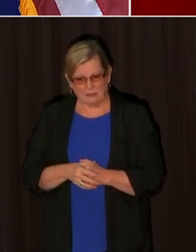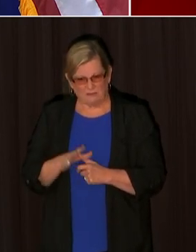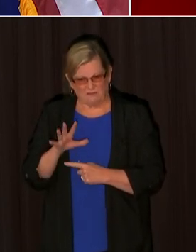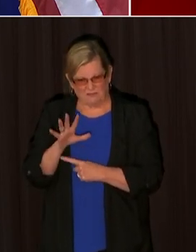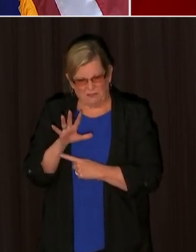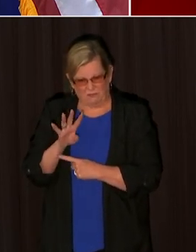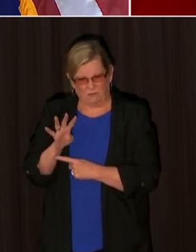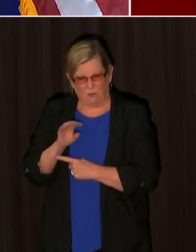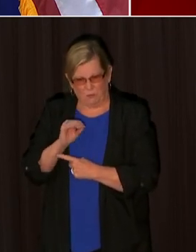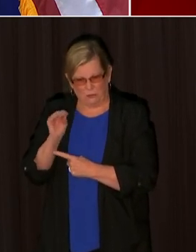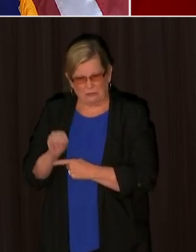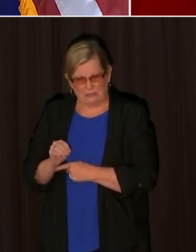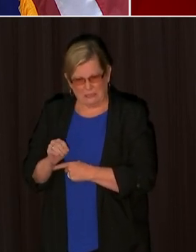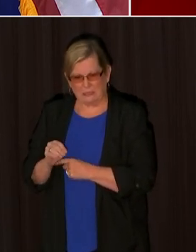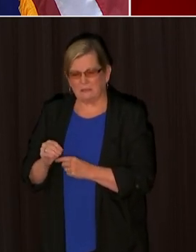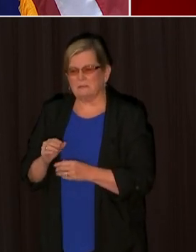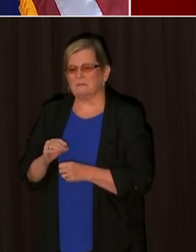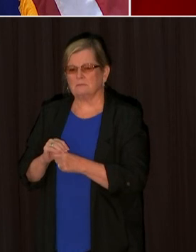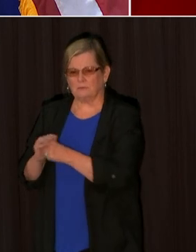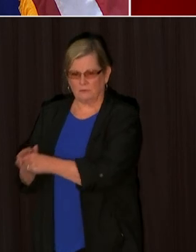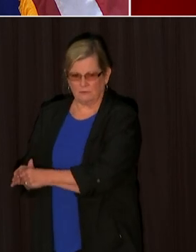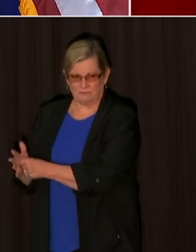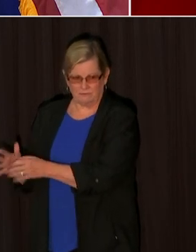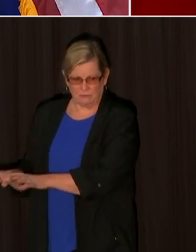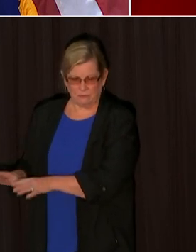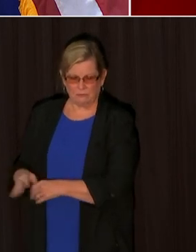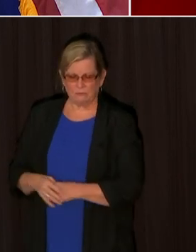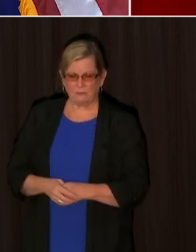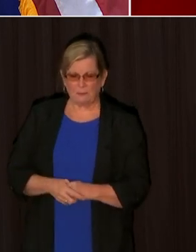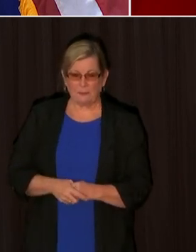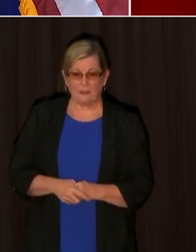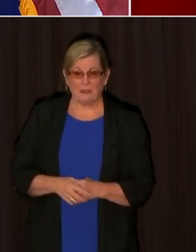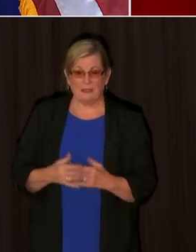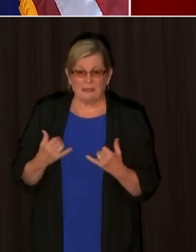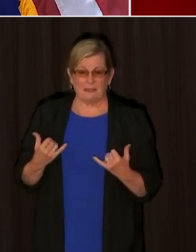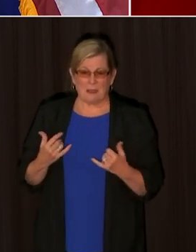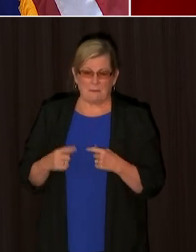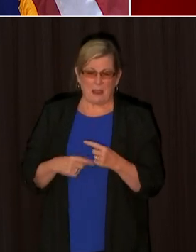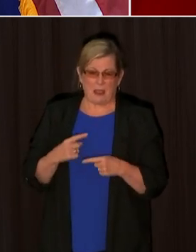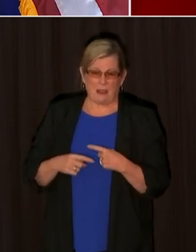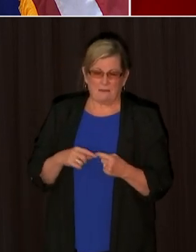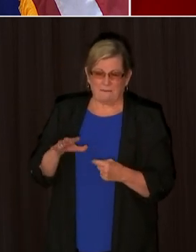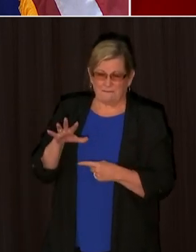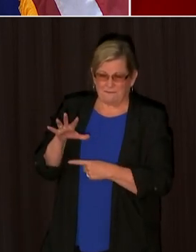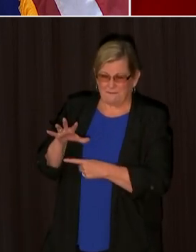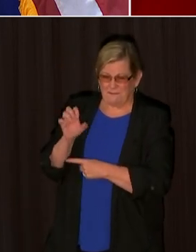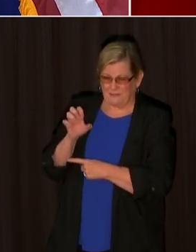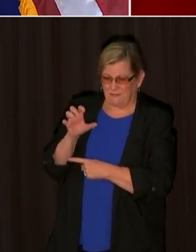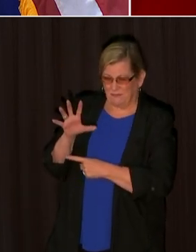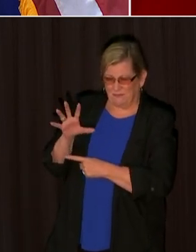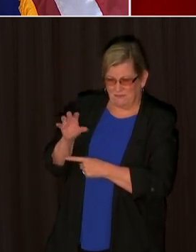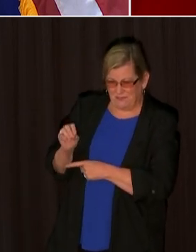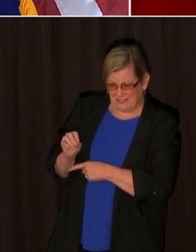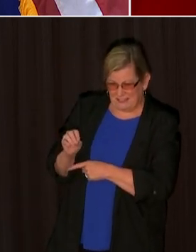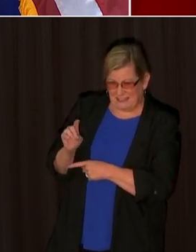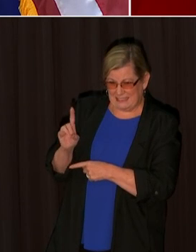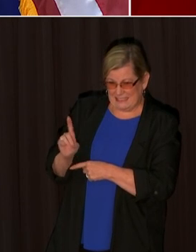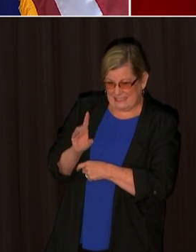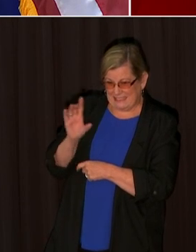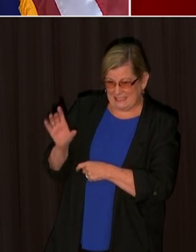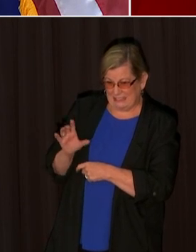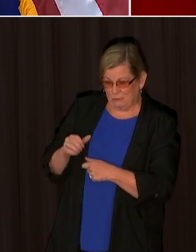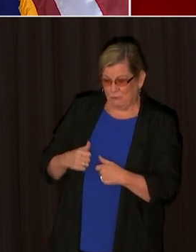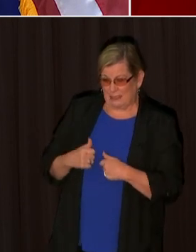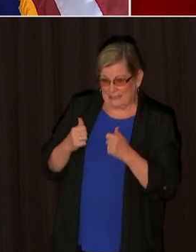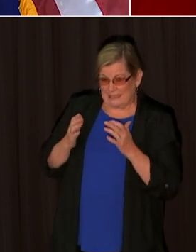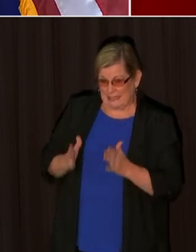of those deaths, those excess deaths, are related to that. We've lost over 550 district residents to COVID-19, and